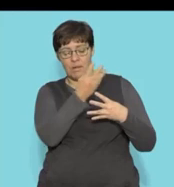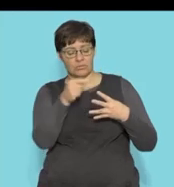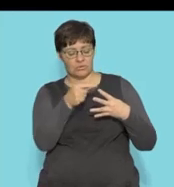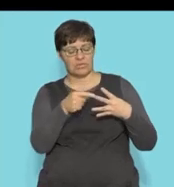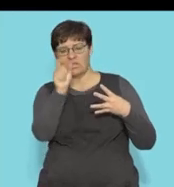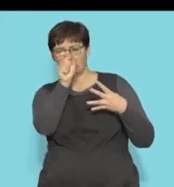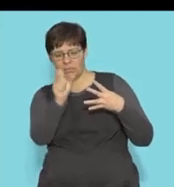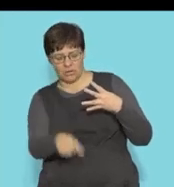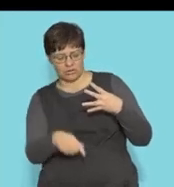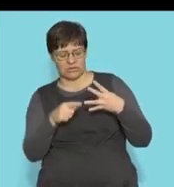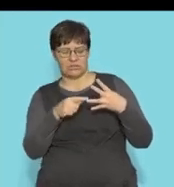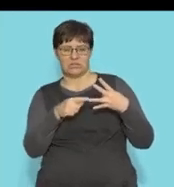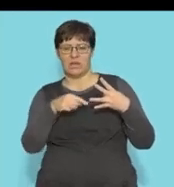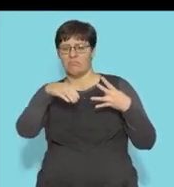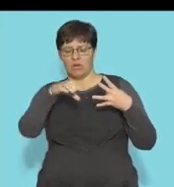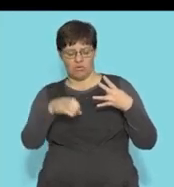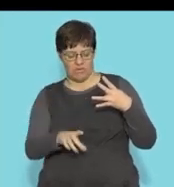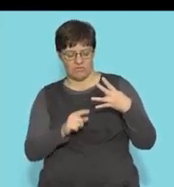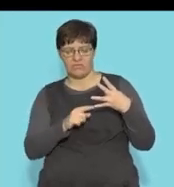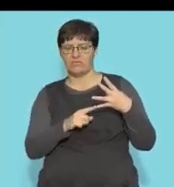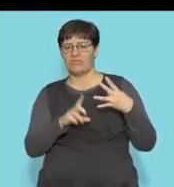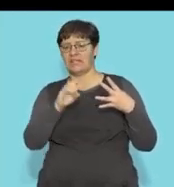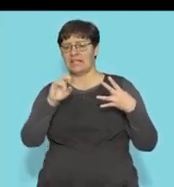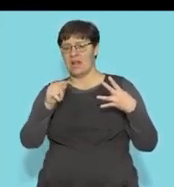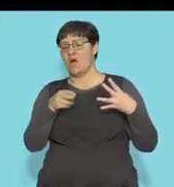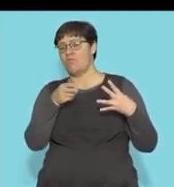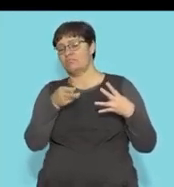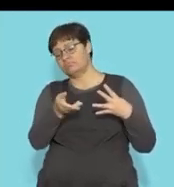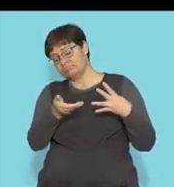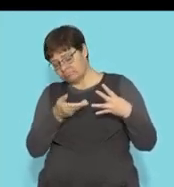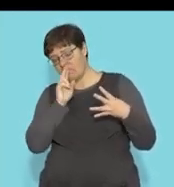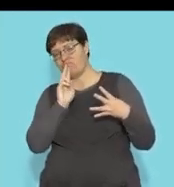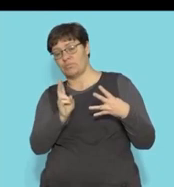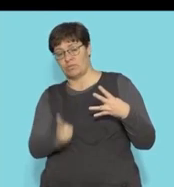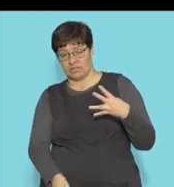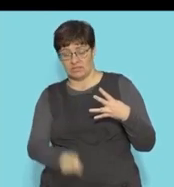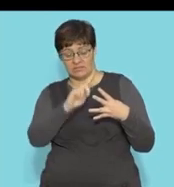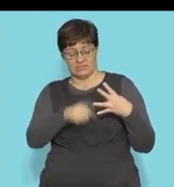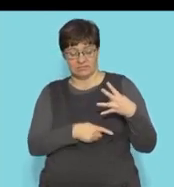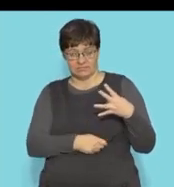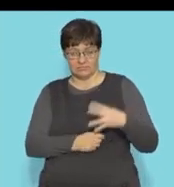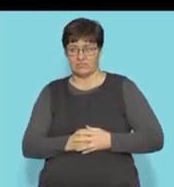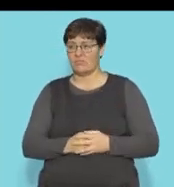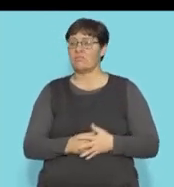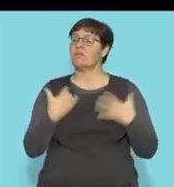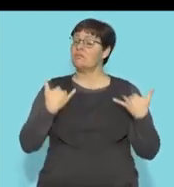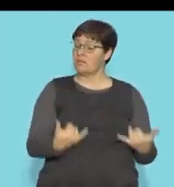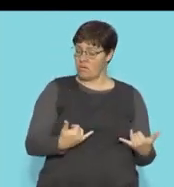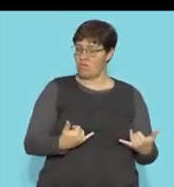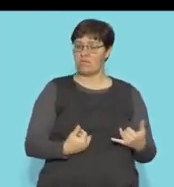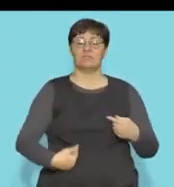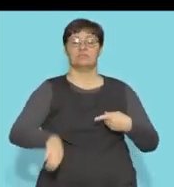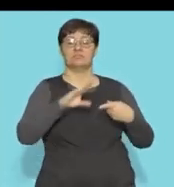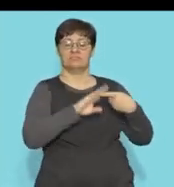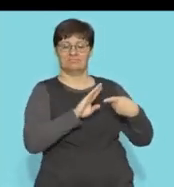multiple choice, terminology, paragraphs, and data response. So let's focus our